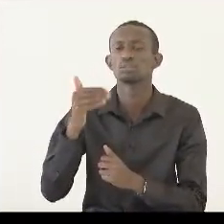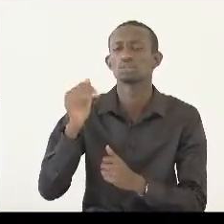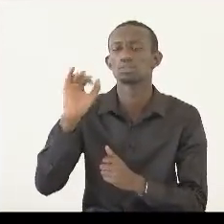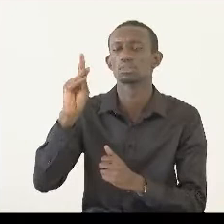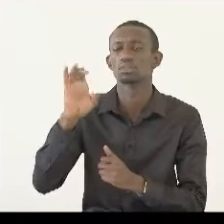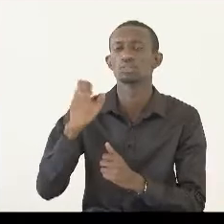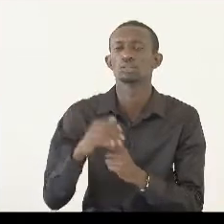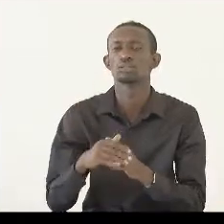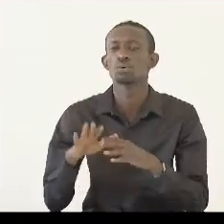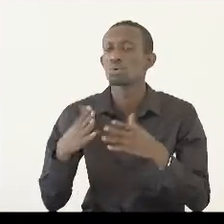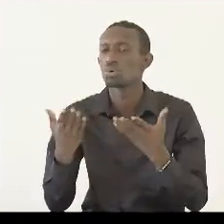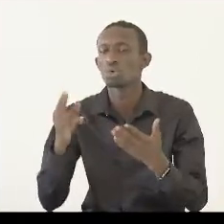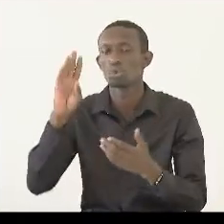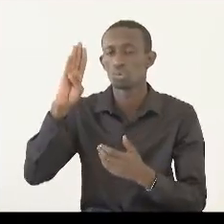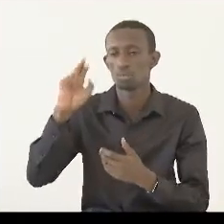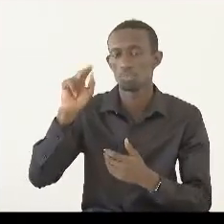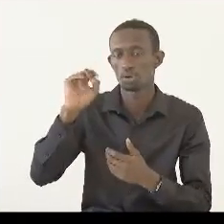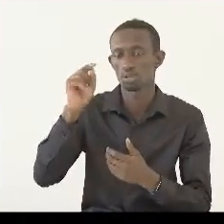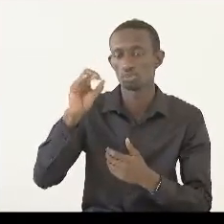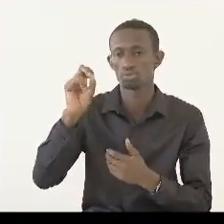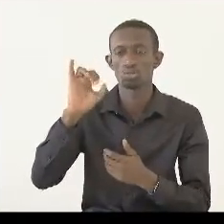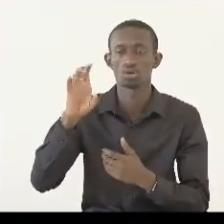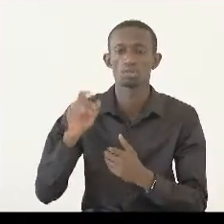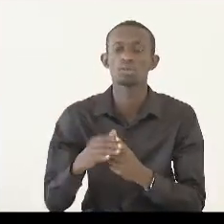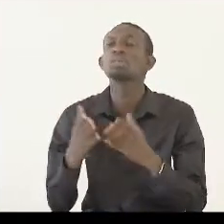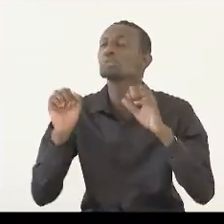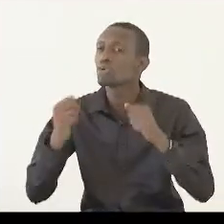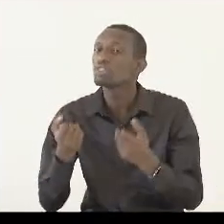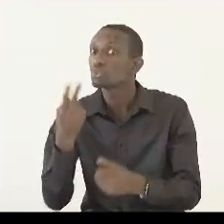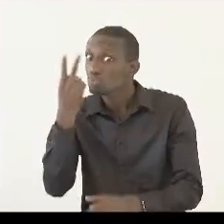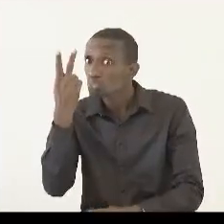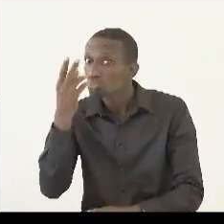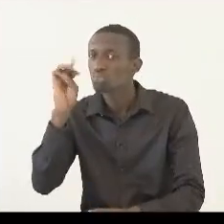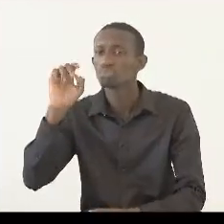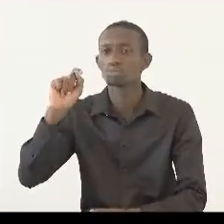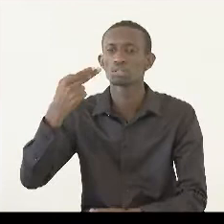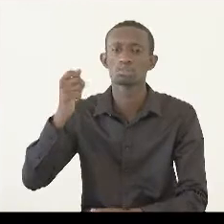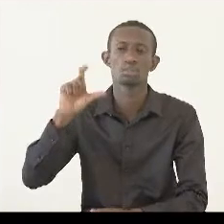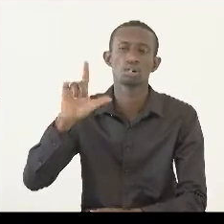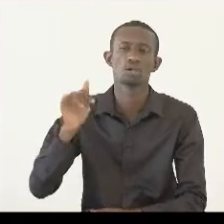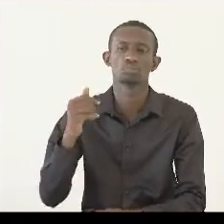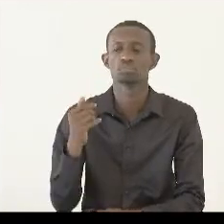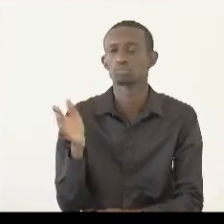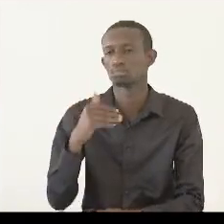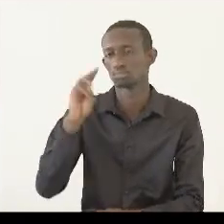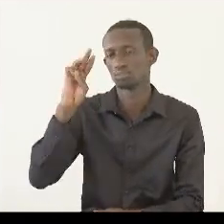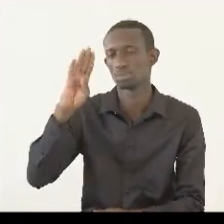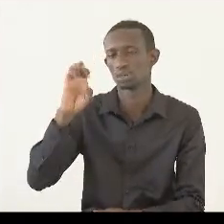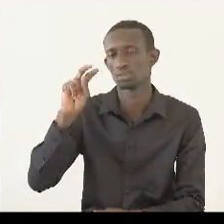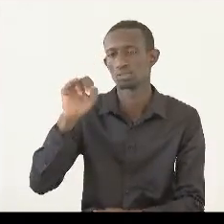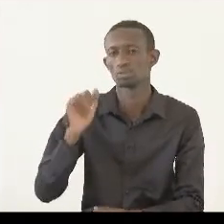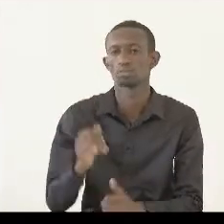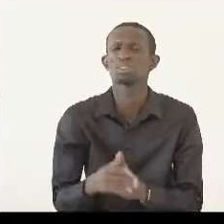benzoic acid, as you can name it, or you can have 2-methyl benzene carboxylic acid. So